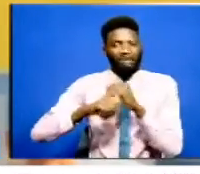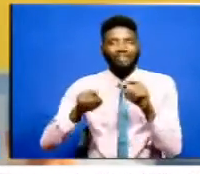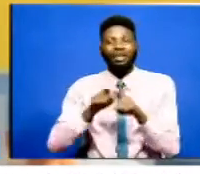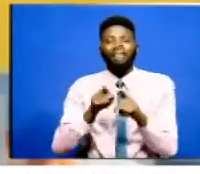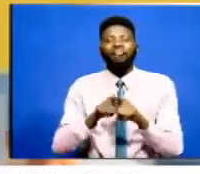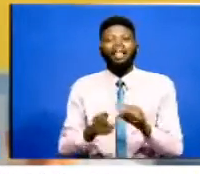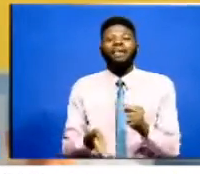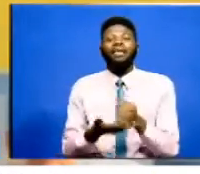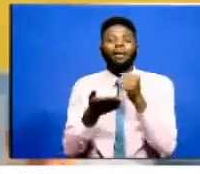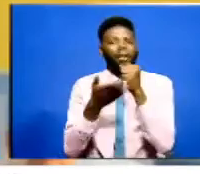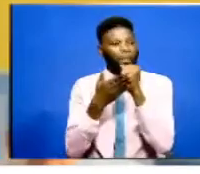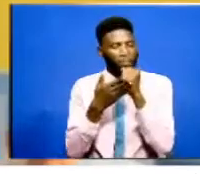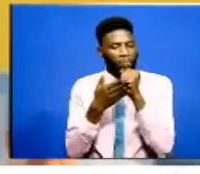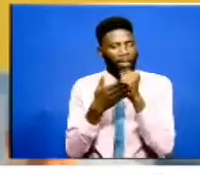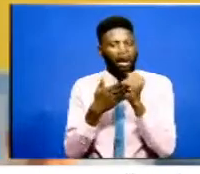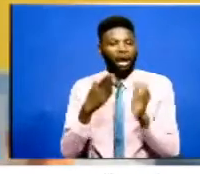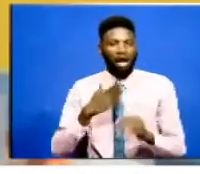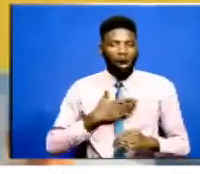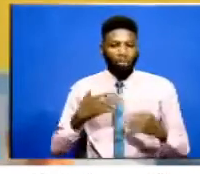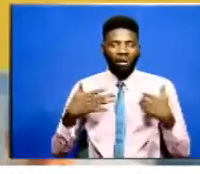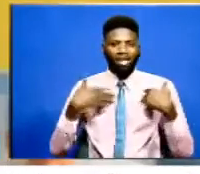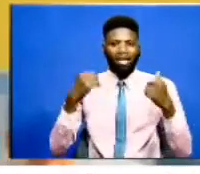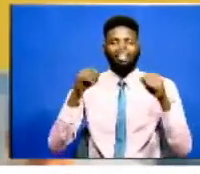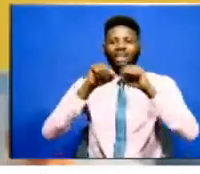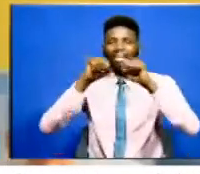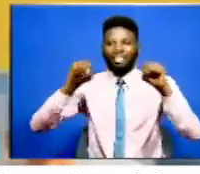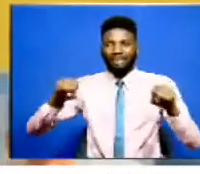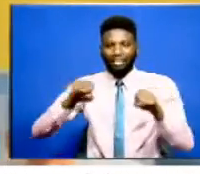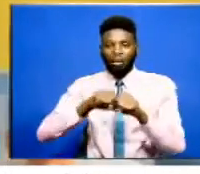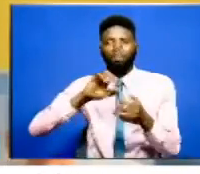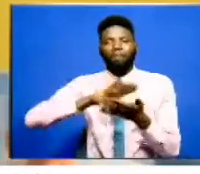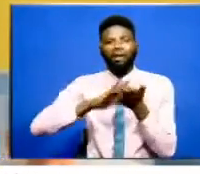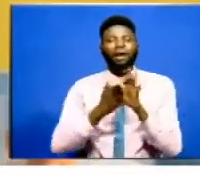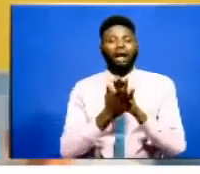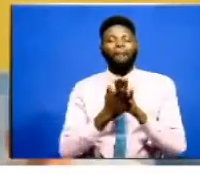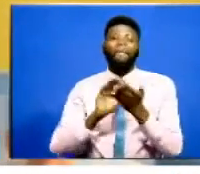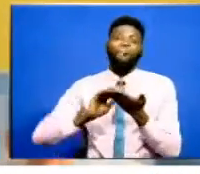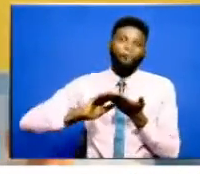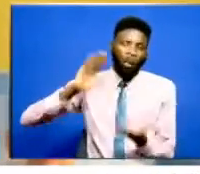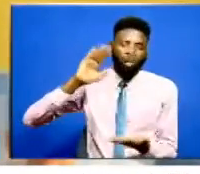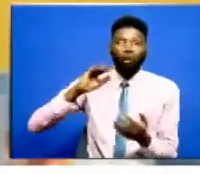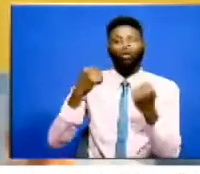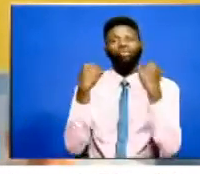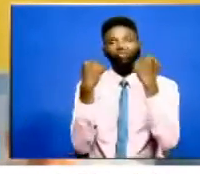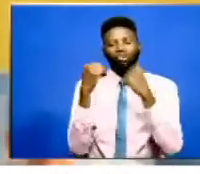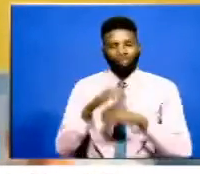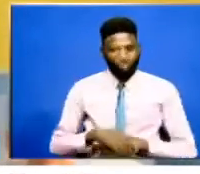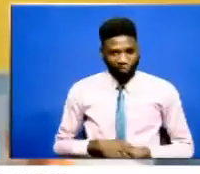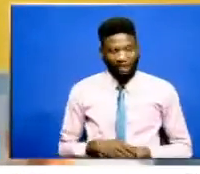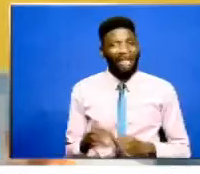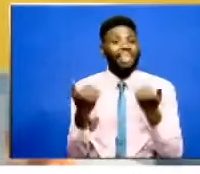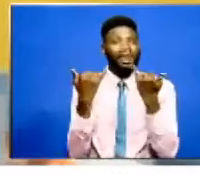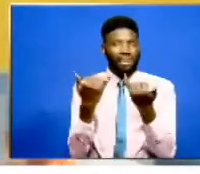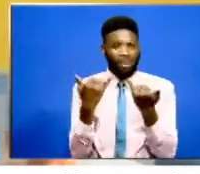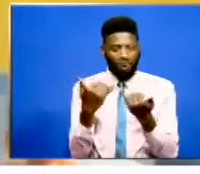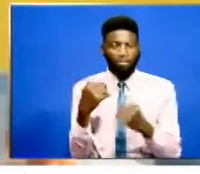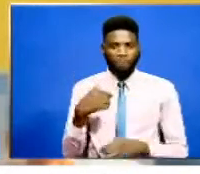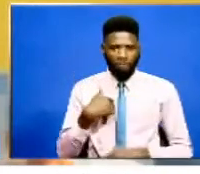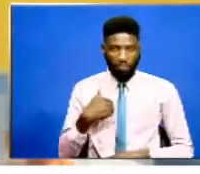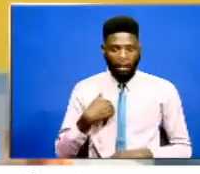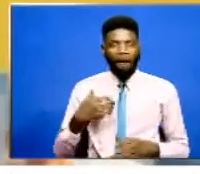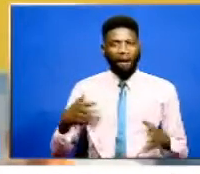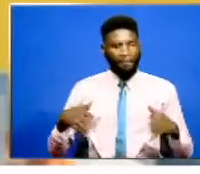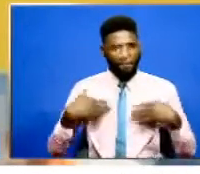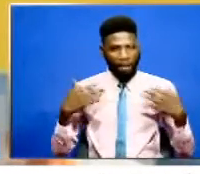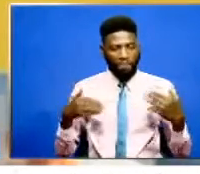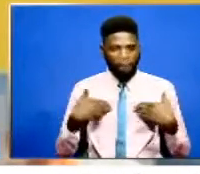of our health system. It is therefore with great pleasure and privilege that I